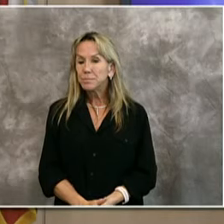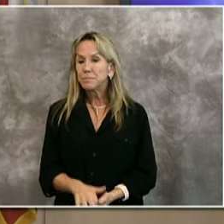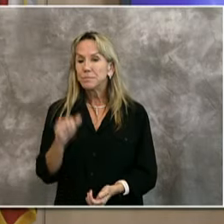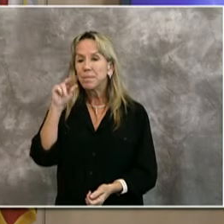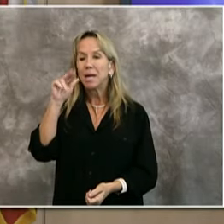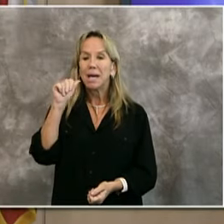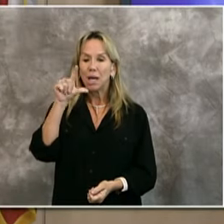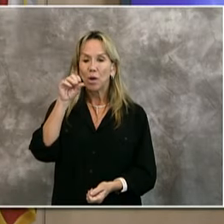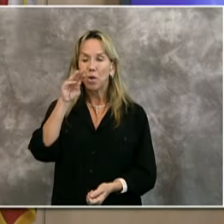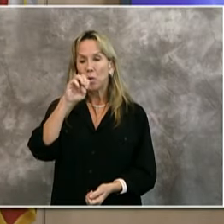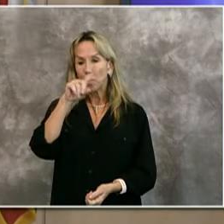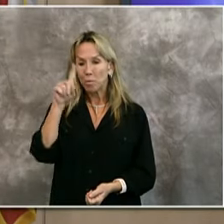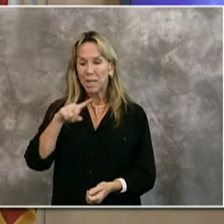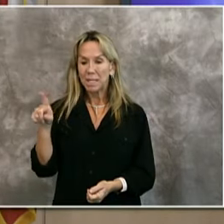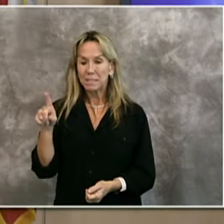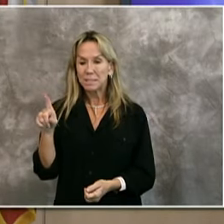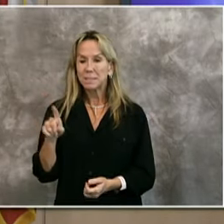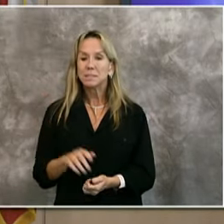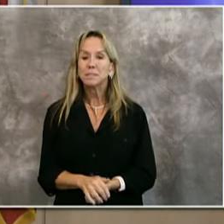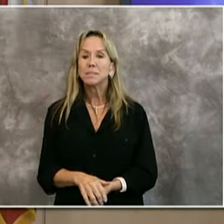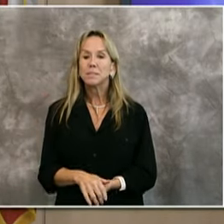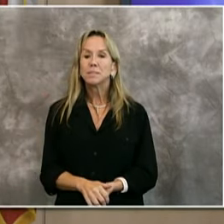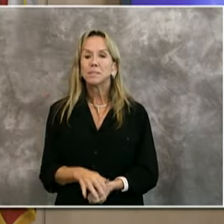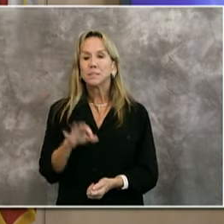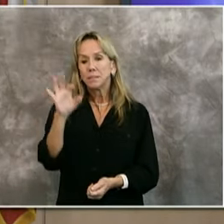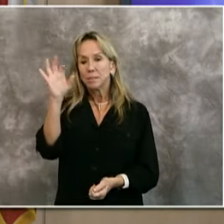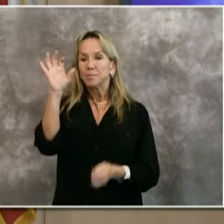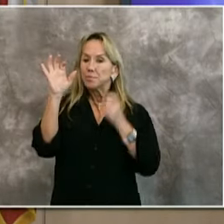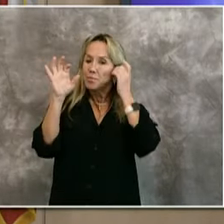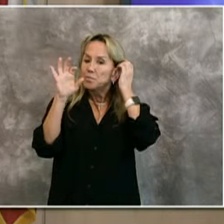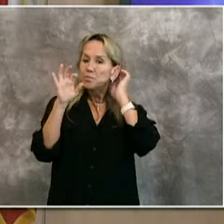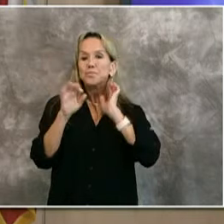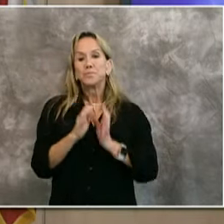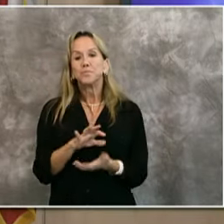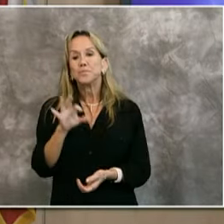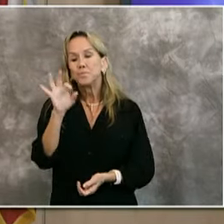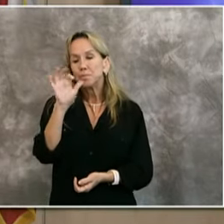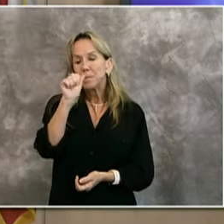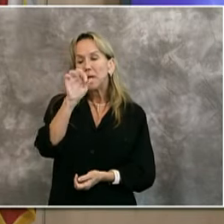Anna Gomez with Frontera Newspaper. Please state your question.